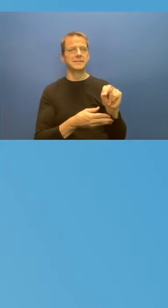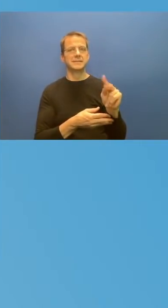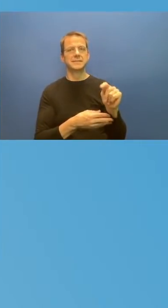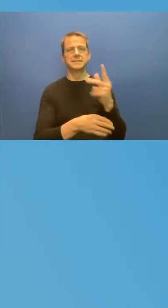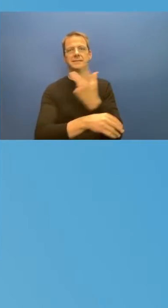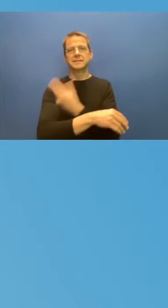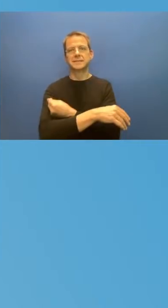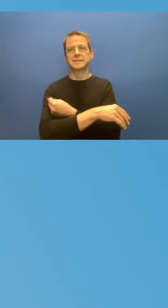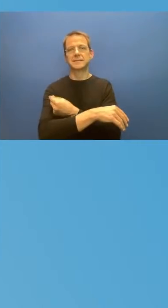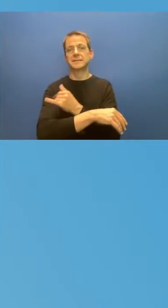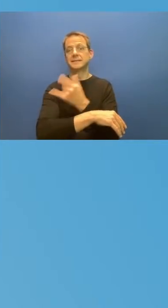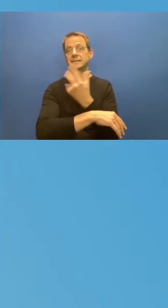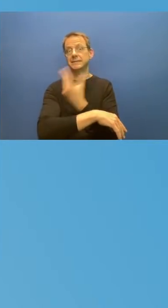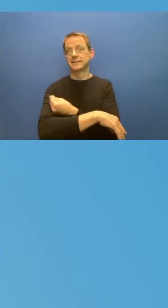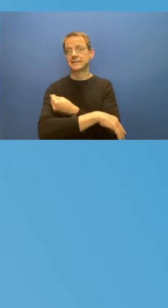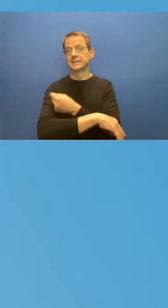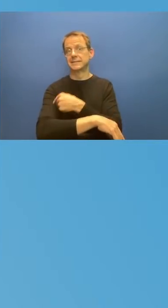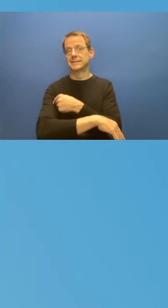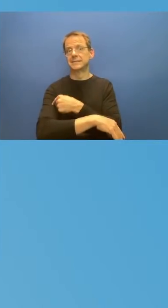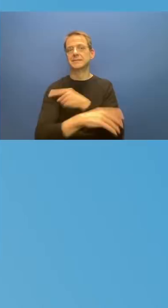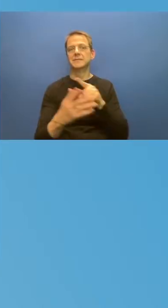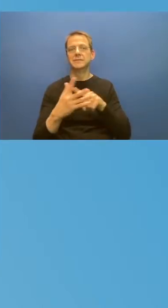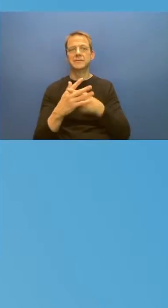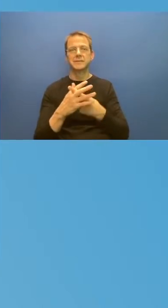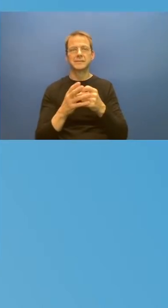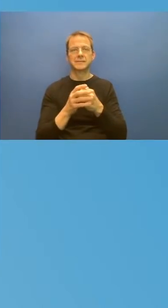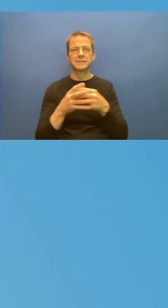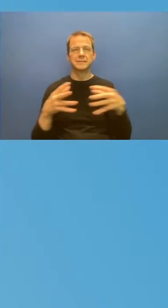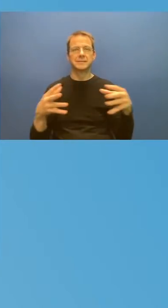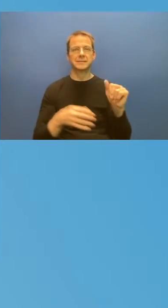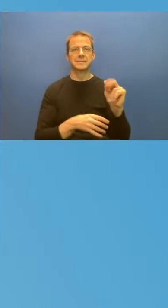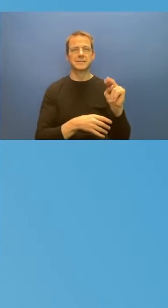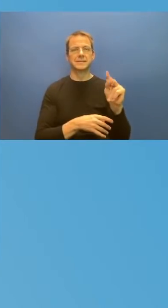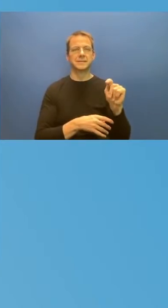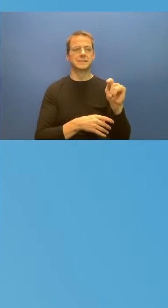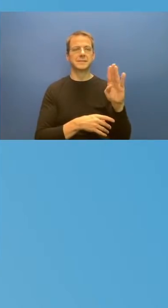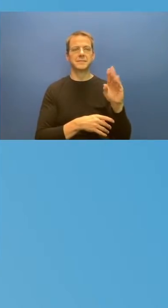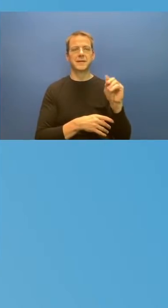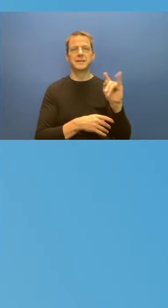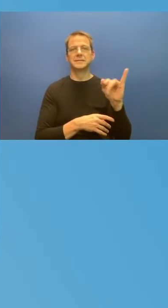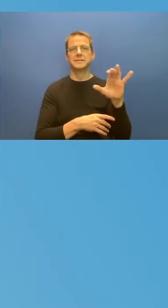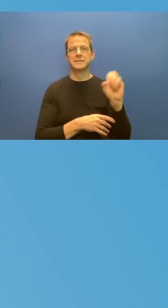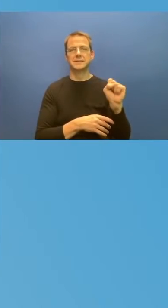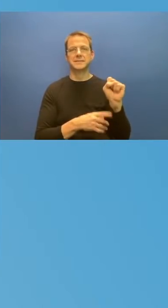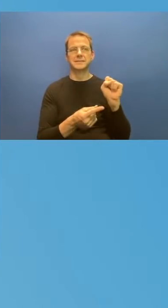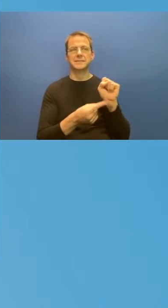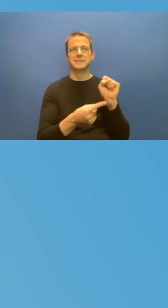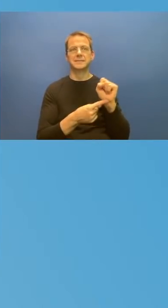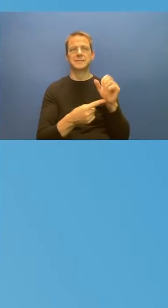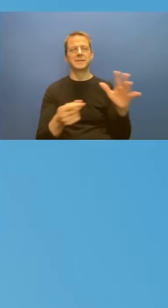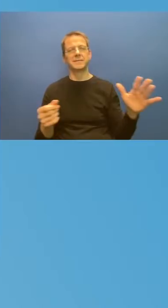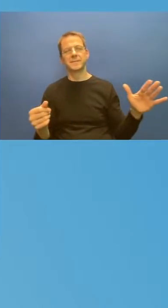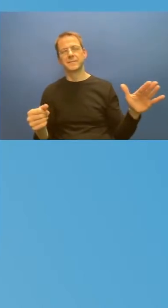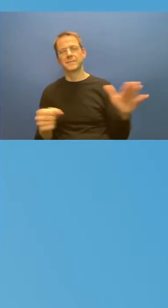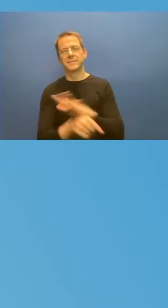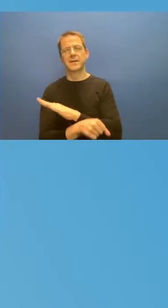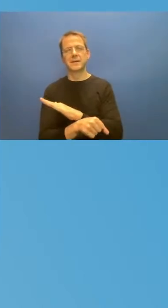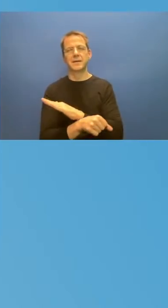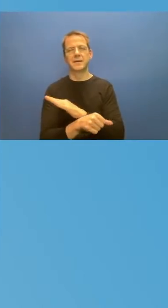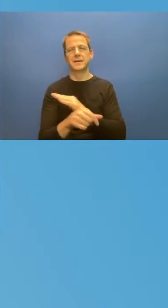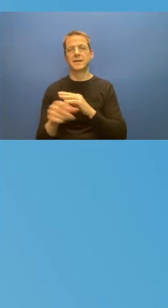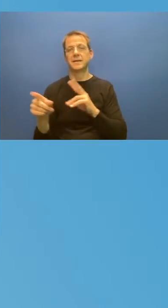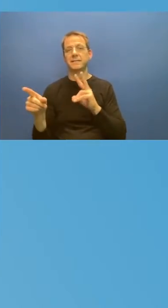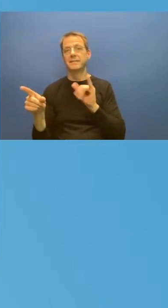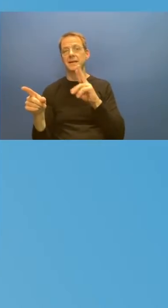and block it from being able to infect new cells. So actually produce a productive infection in its